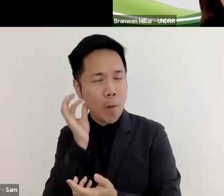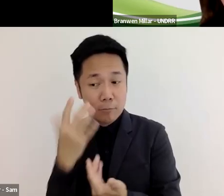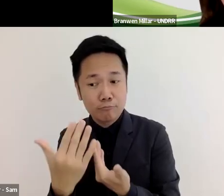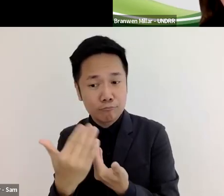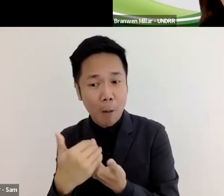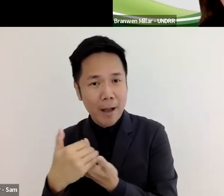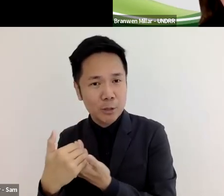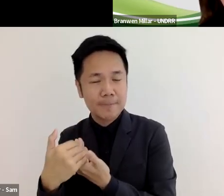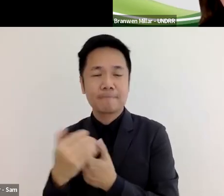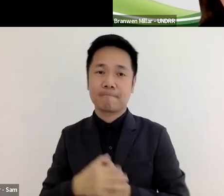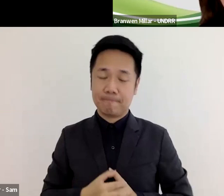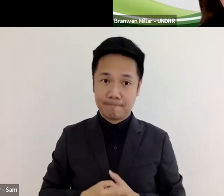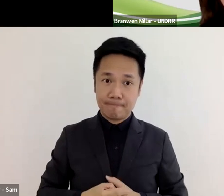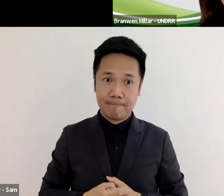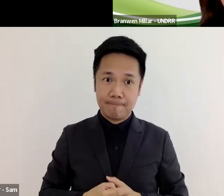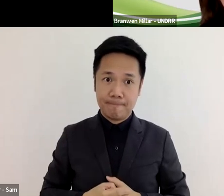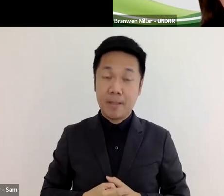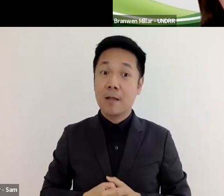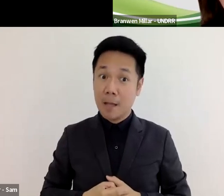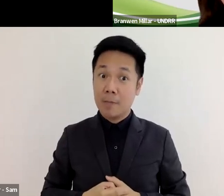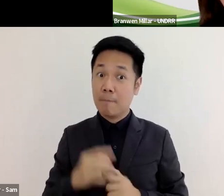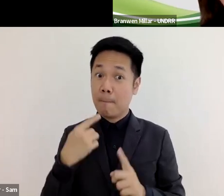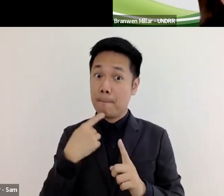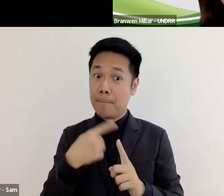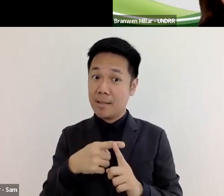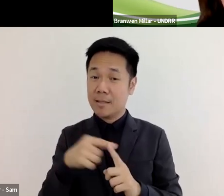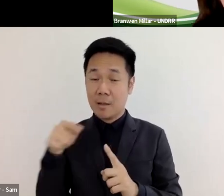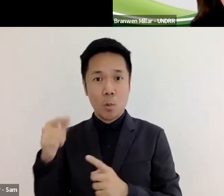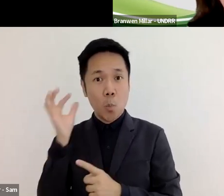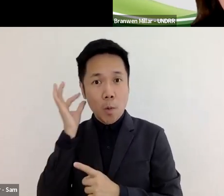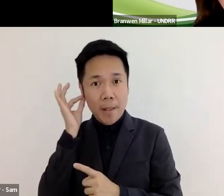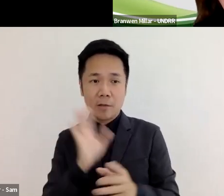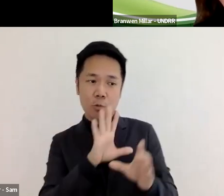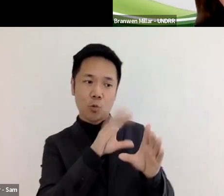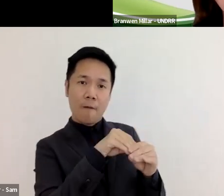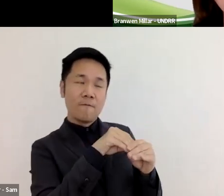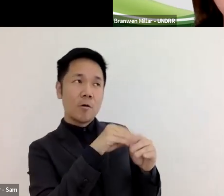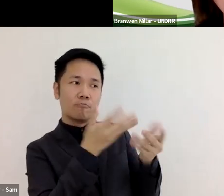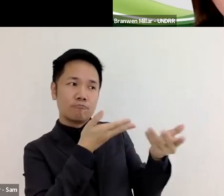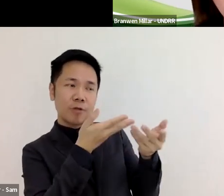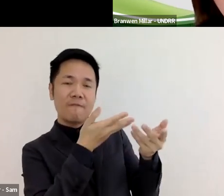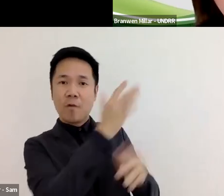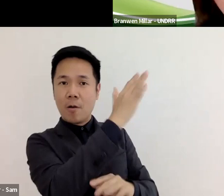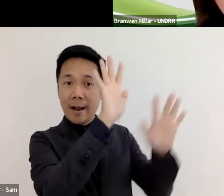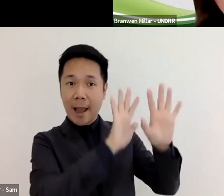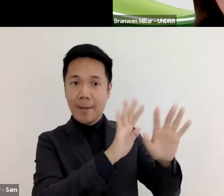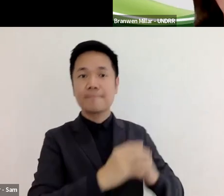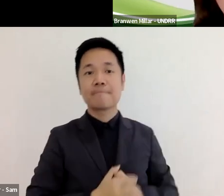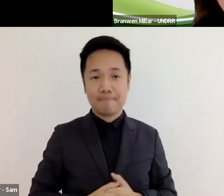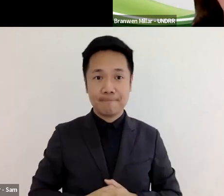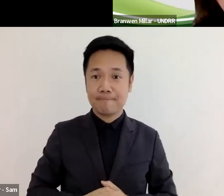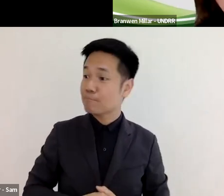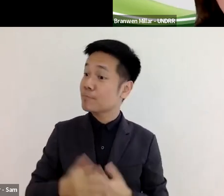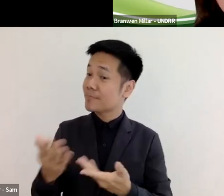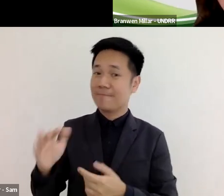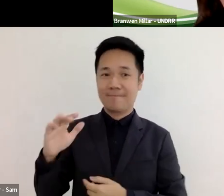making and also in climate negotiation. Thank you. Thank you very much, Ms. Khan, for